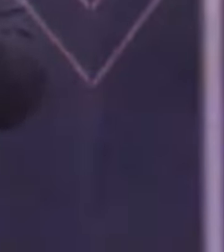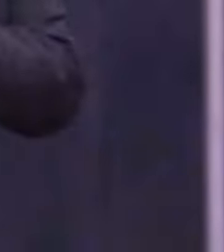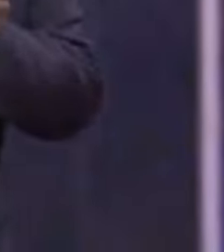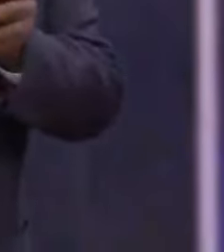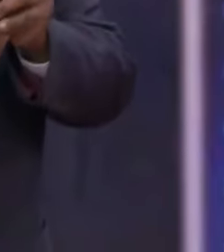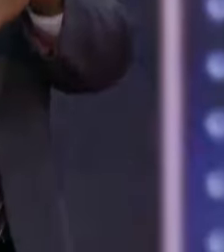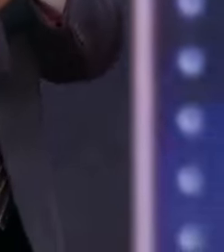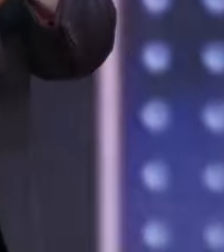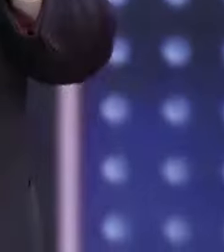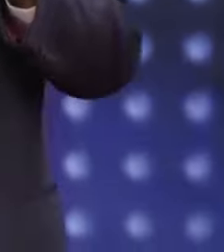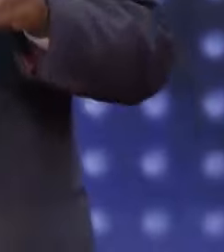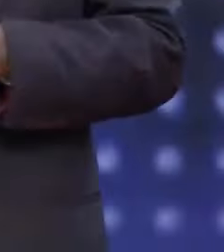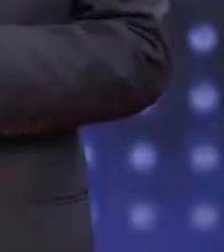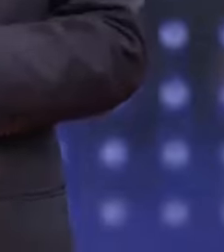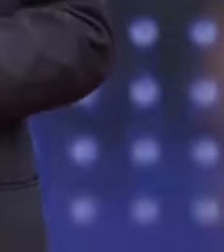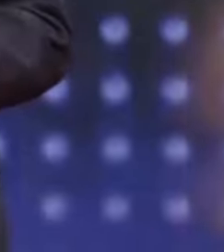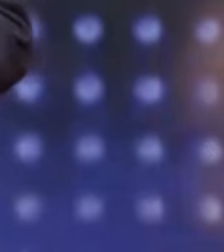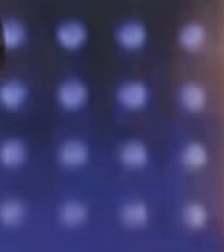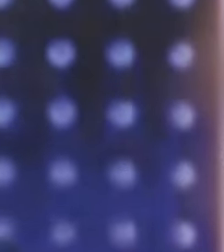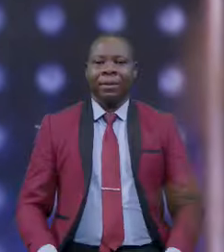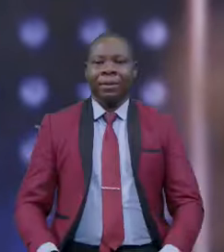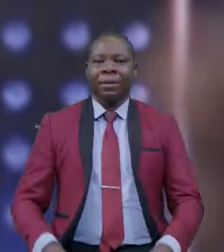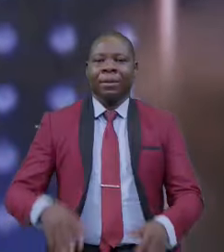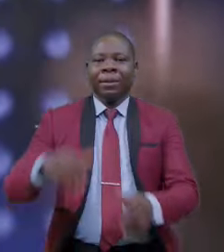Everybody praise the Lord.